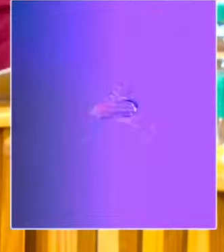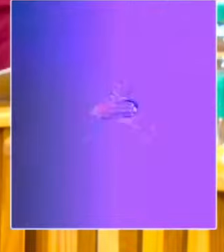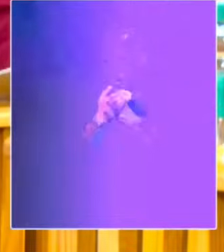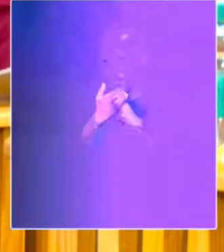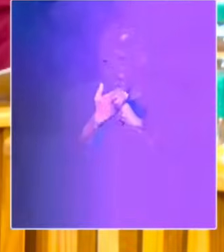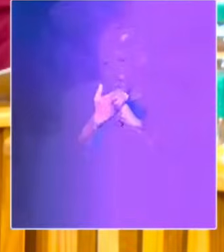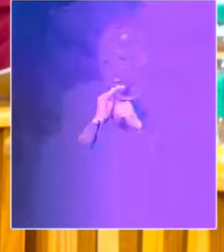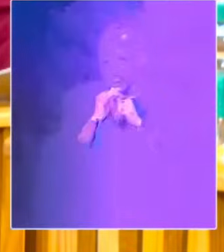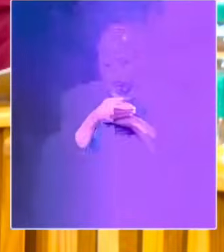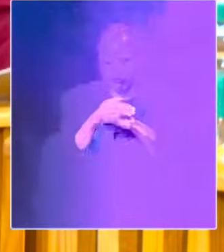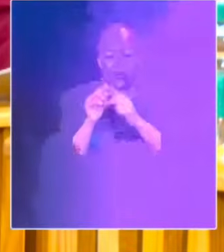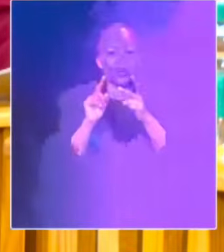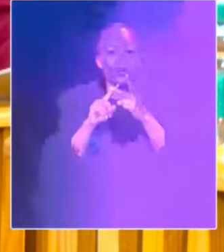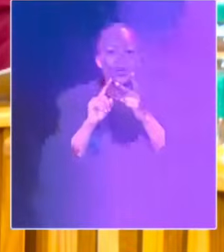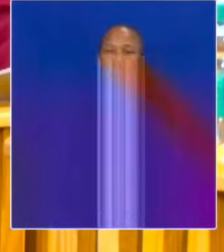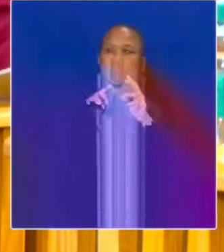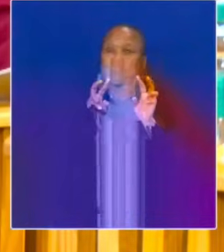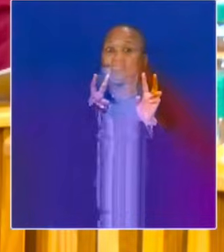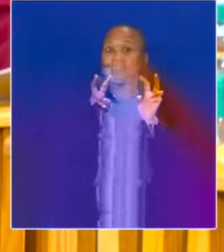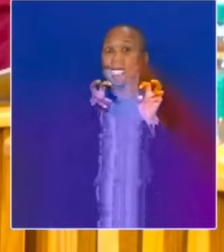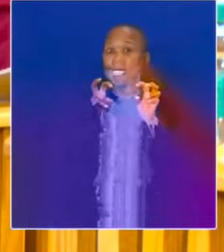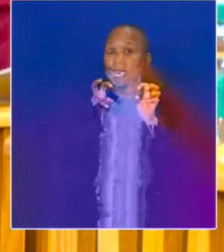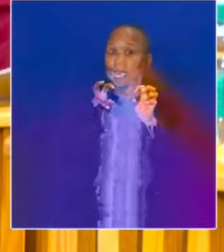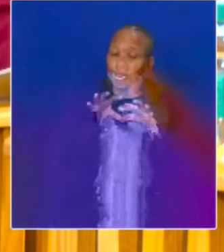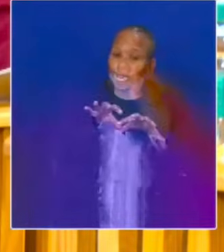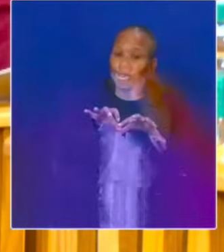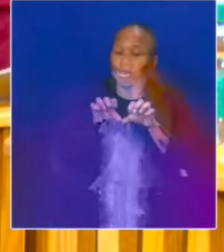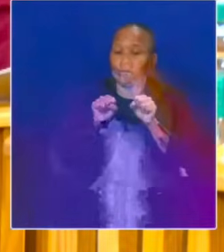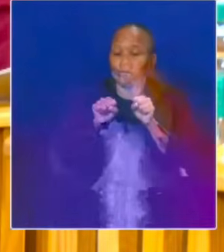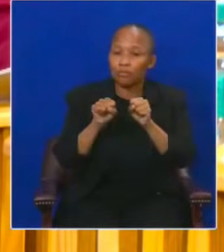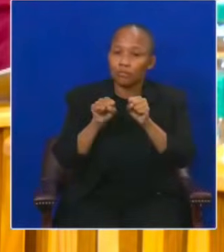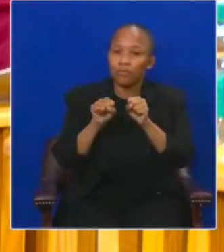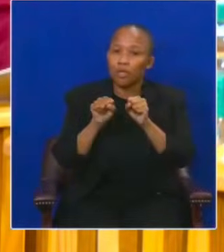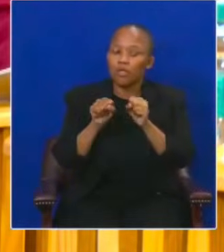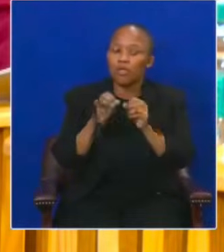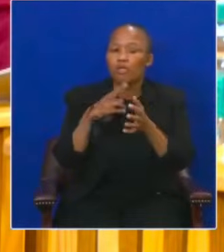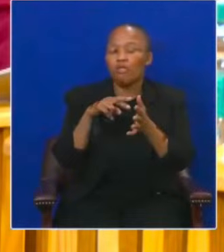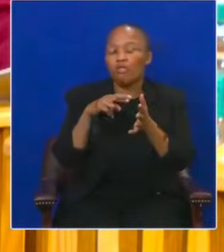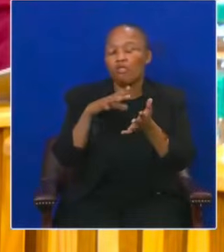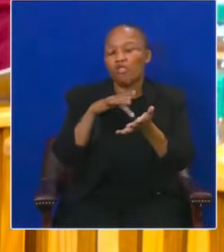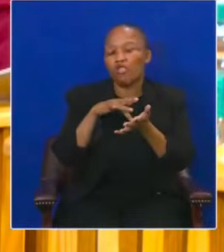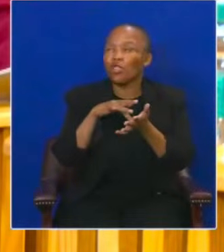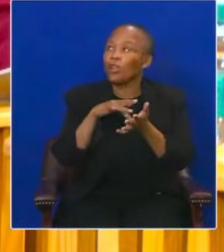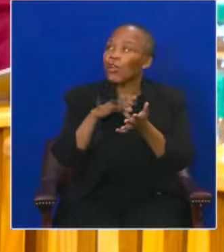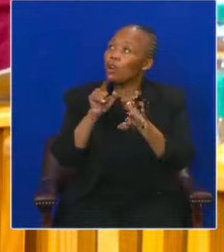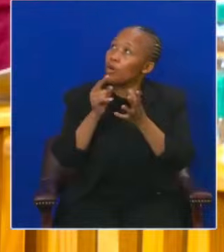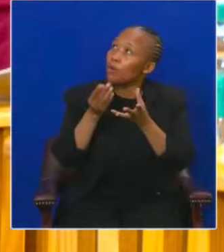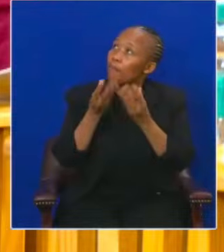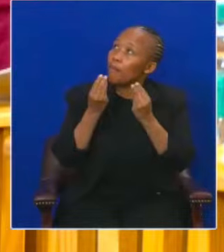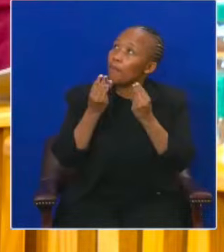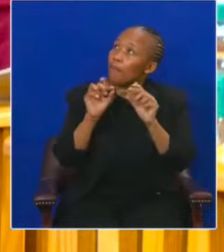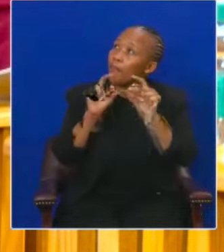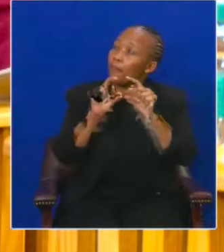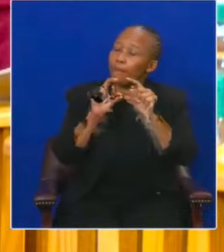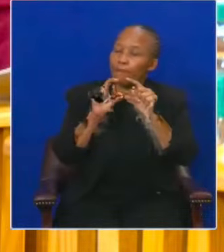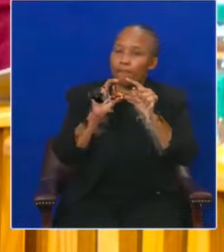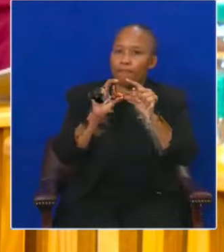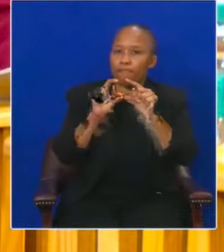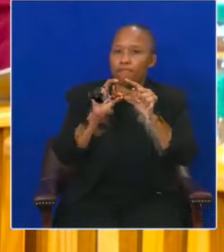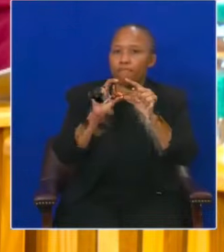held by the deponent is captured in paragraph 2. Could you briefly record it for the Commission?